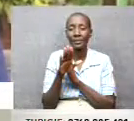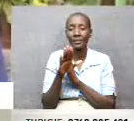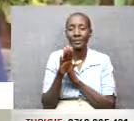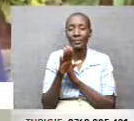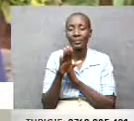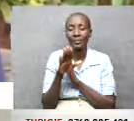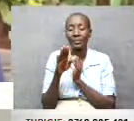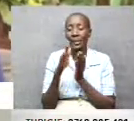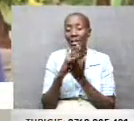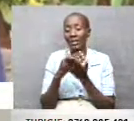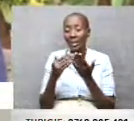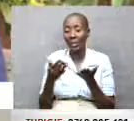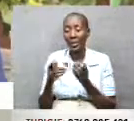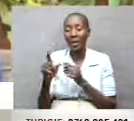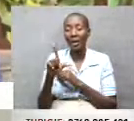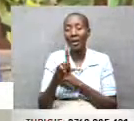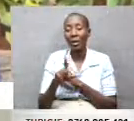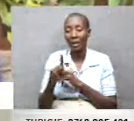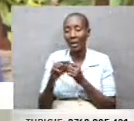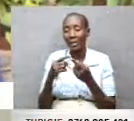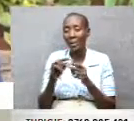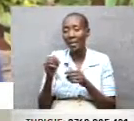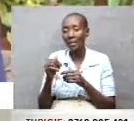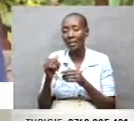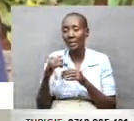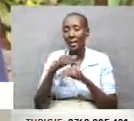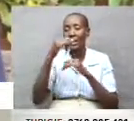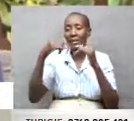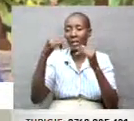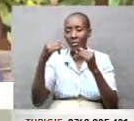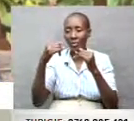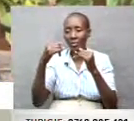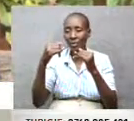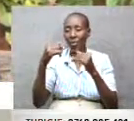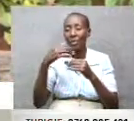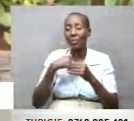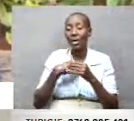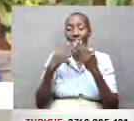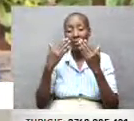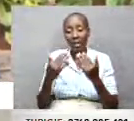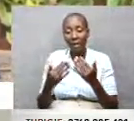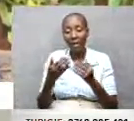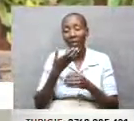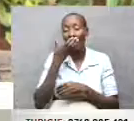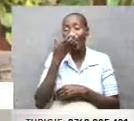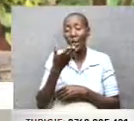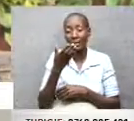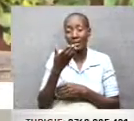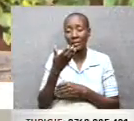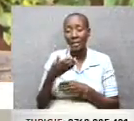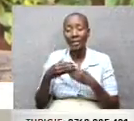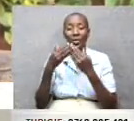some locally and some international. We have results that we have filed before the